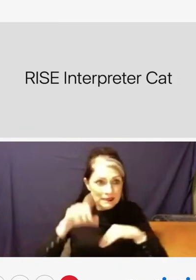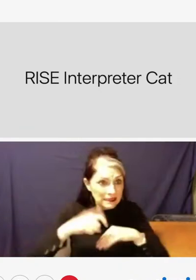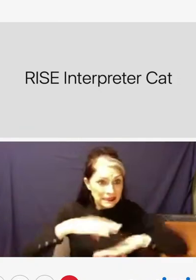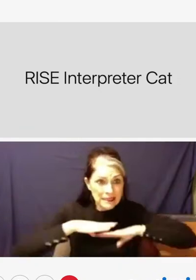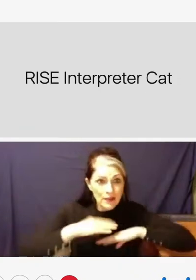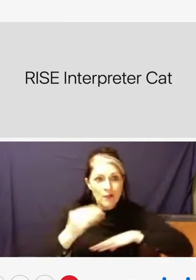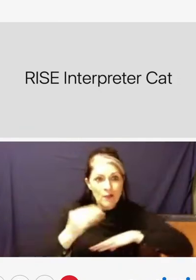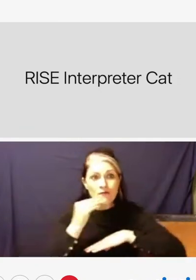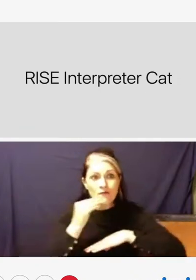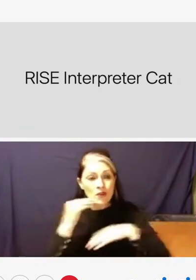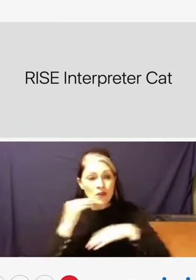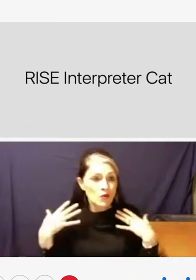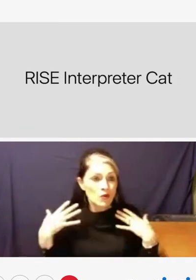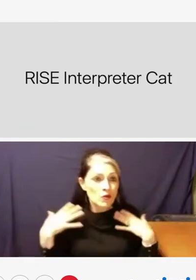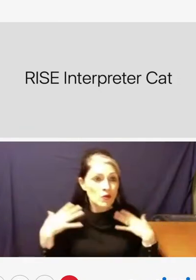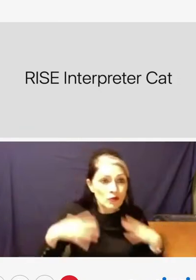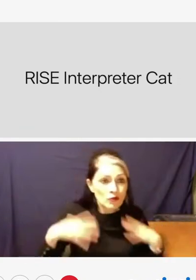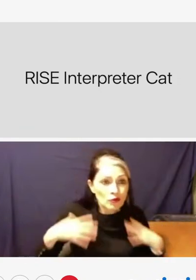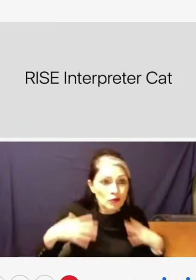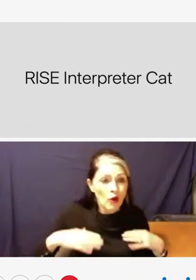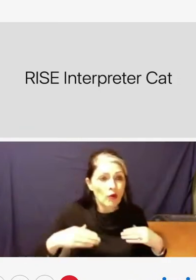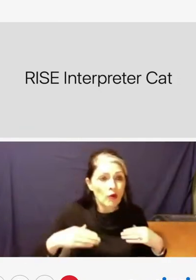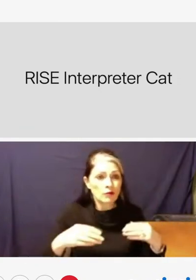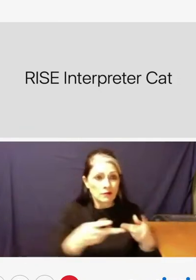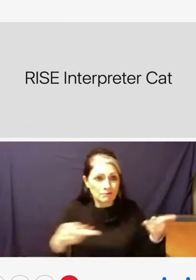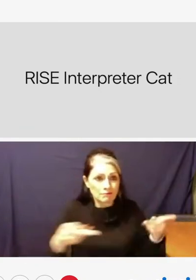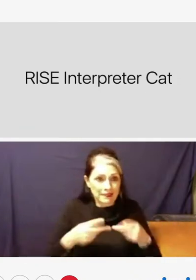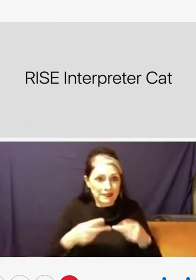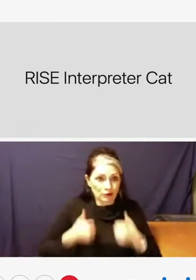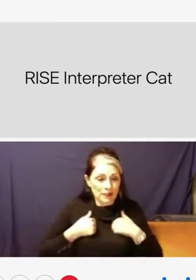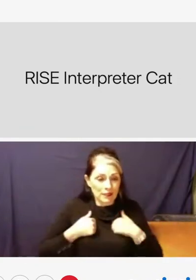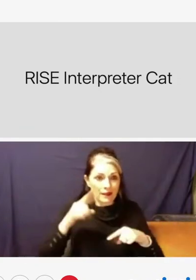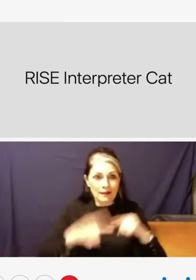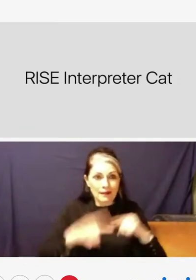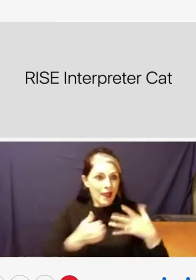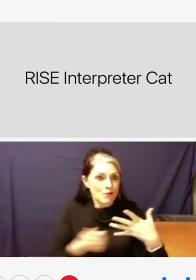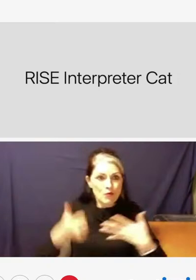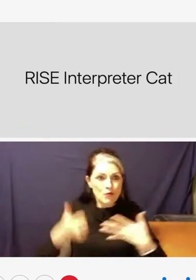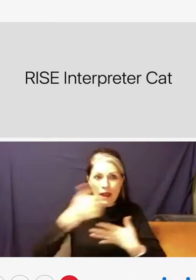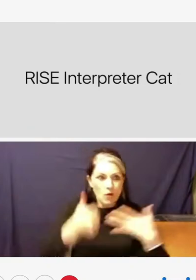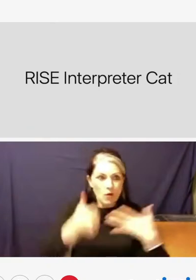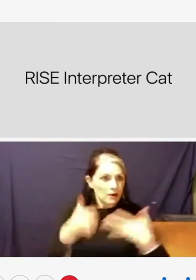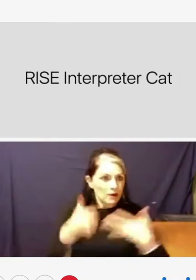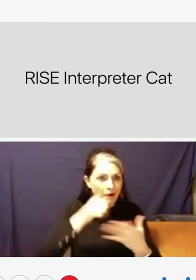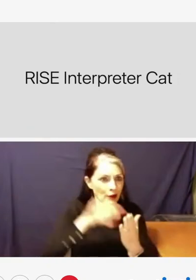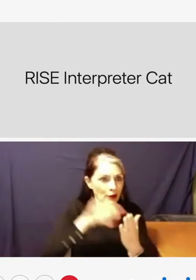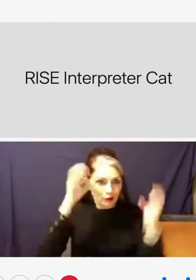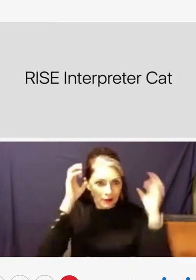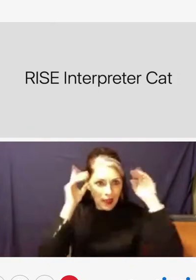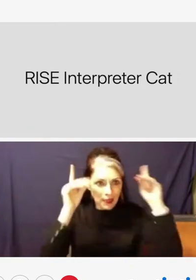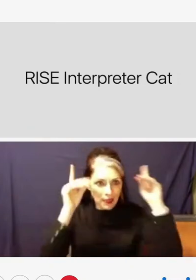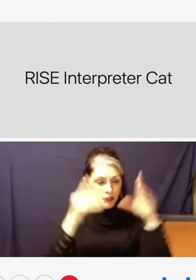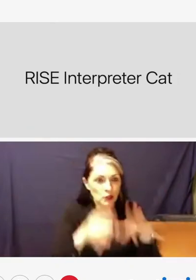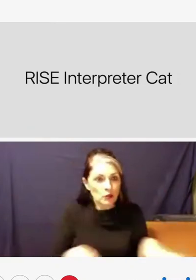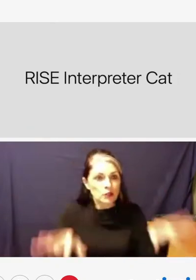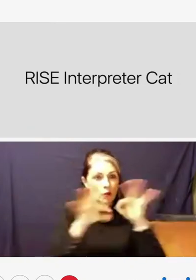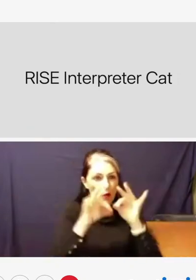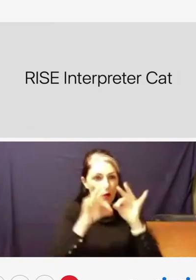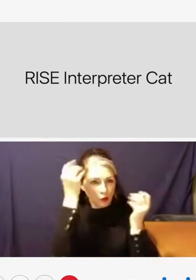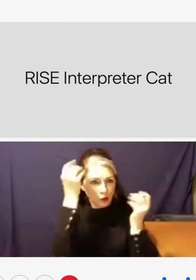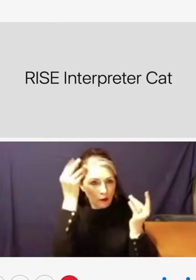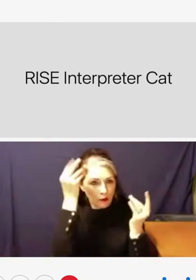shelter that they cannot really prioritize learning and UC in education so we needed to understand and consider that in building this mental health